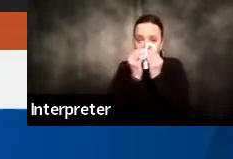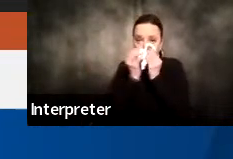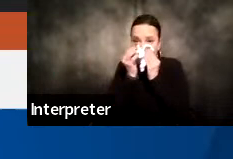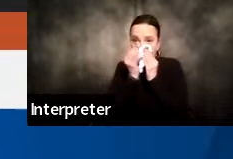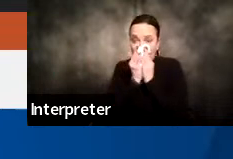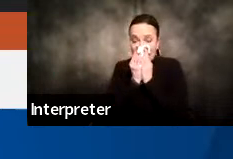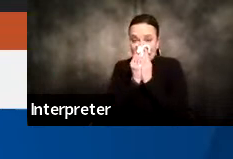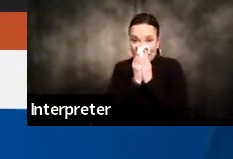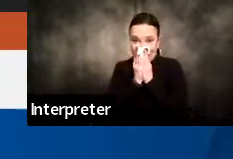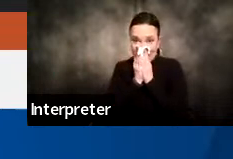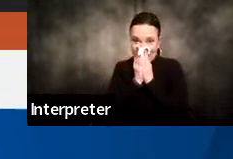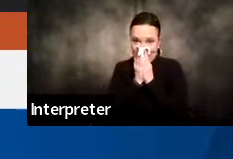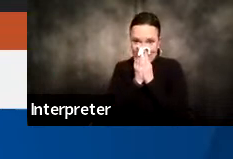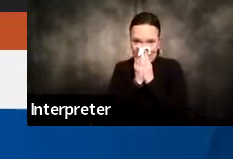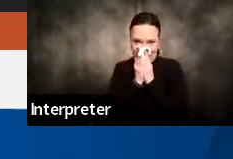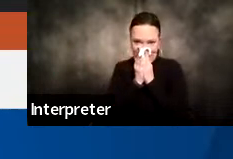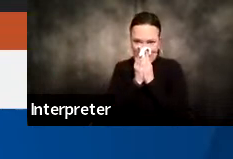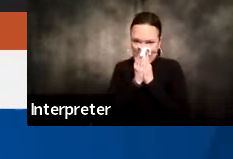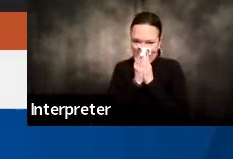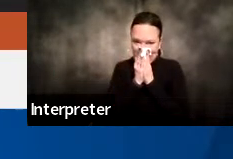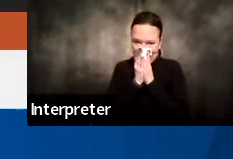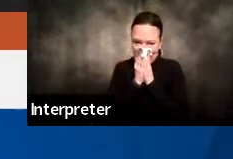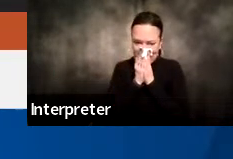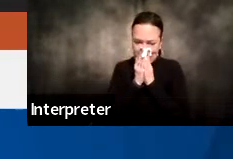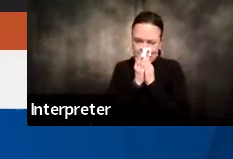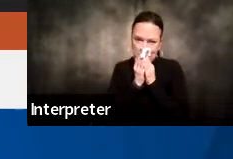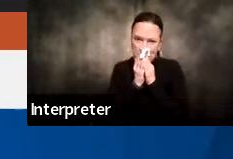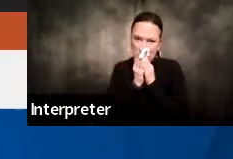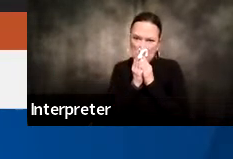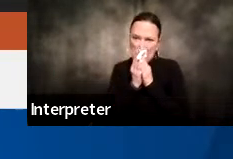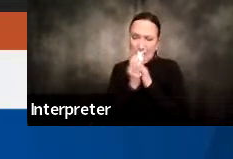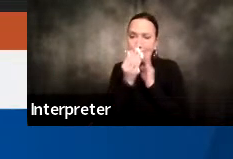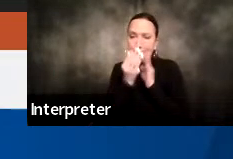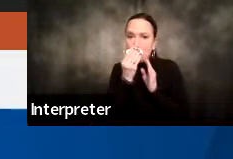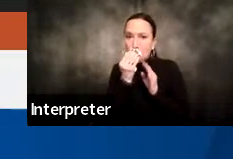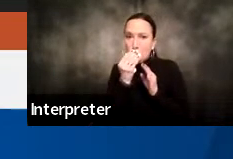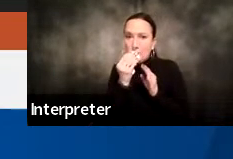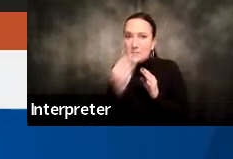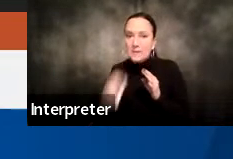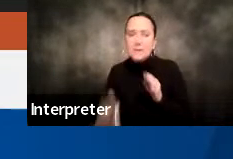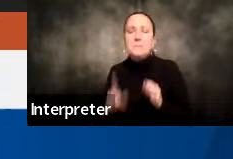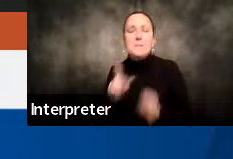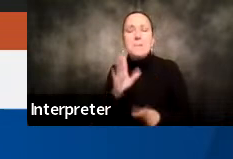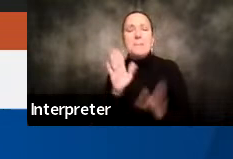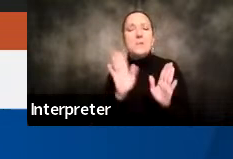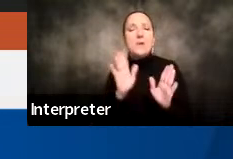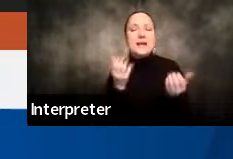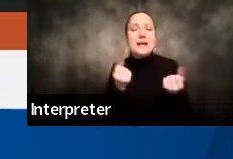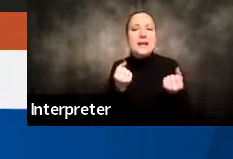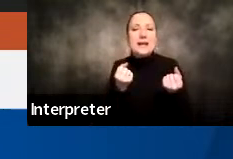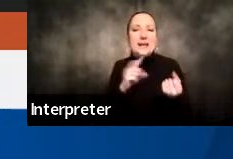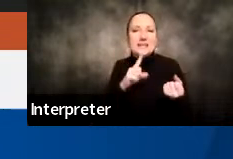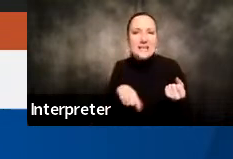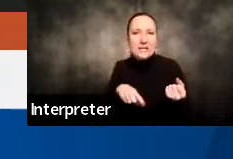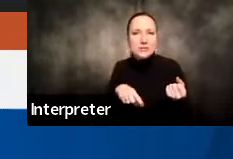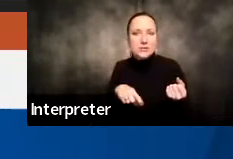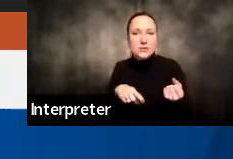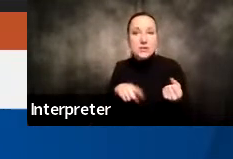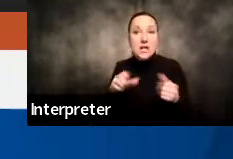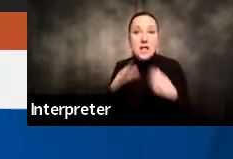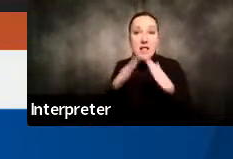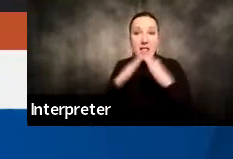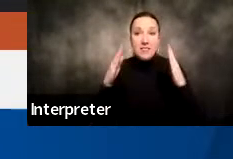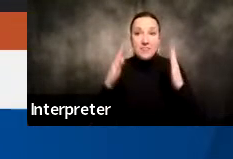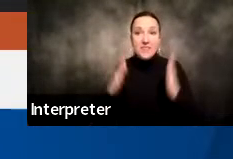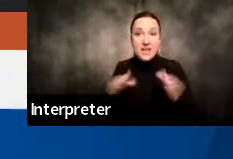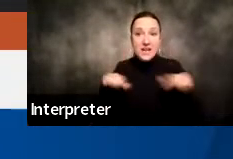terms of this project. Oh, sorry. I was just could I get an answer on whether there is support from the homeowners adjacent to the property? Sorry. I